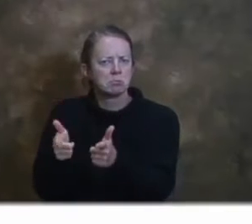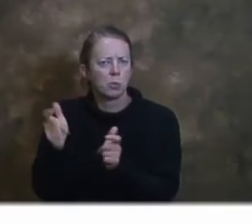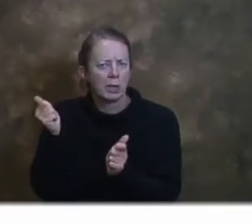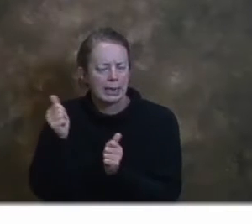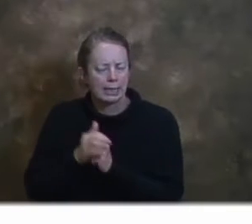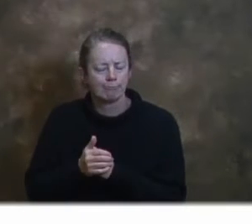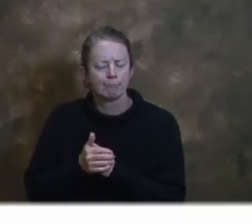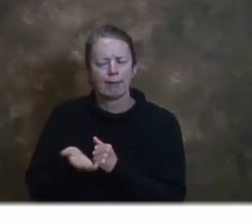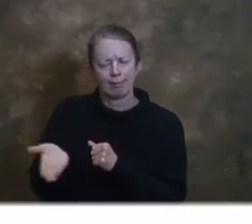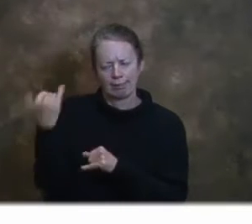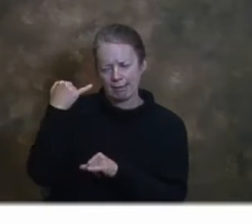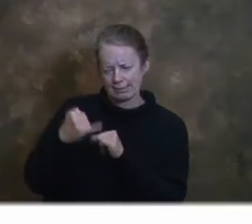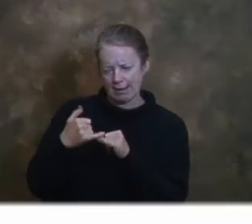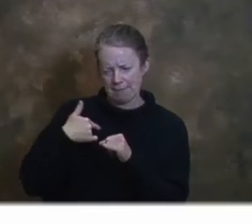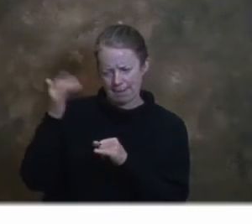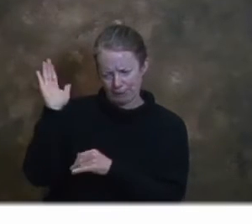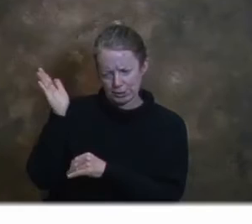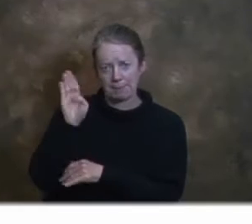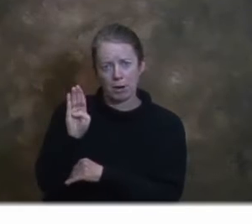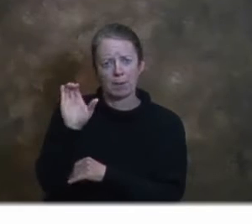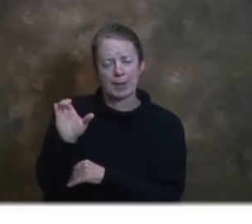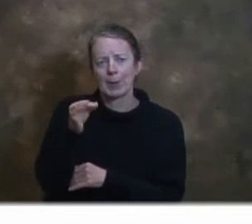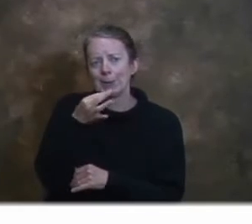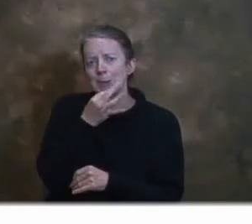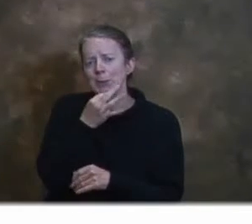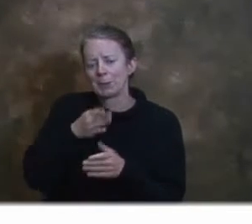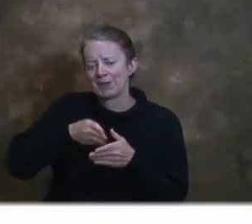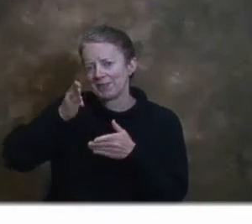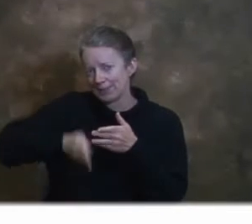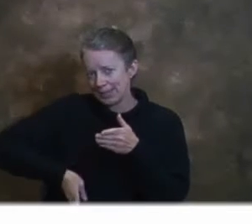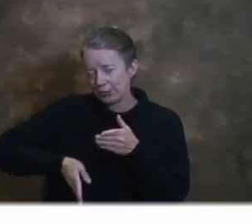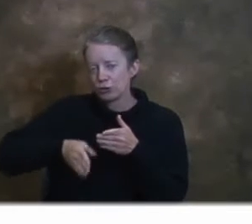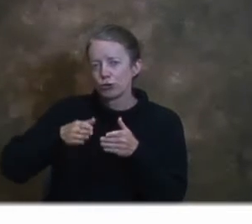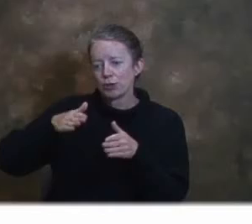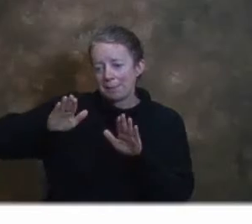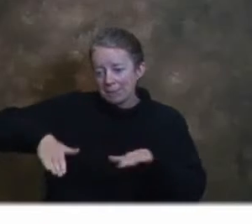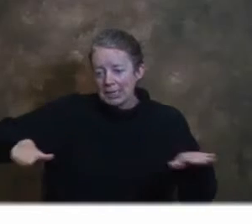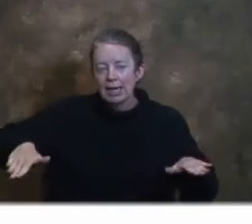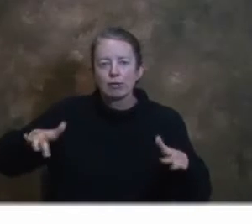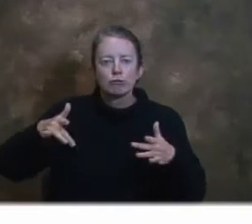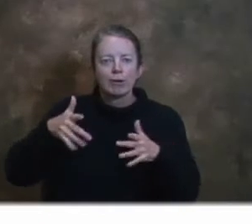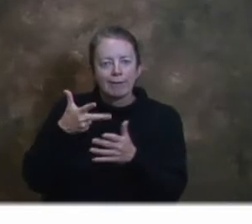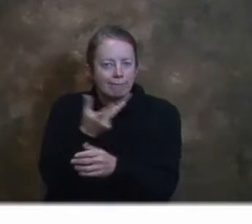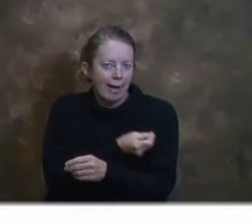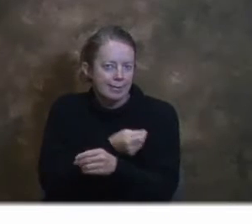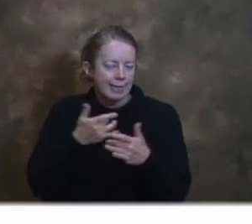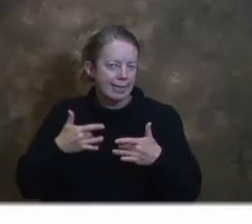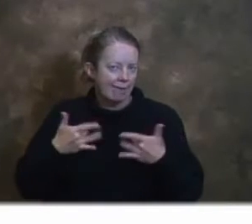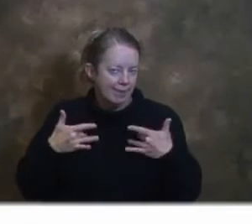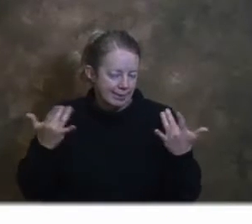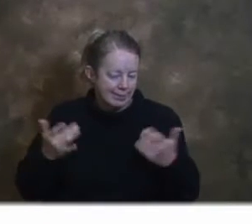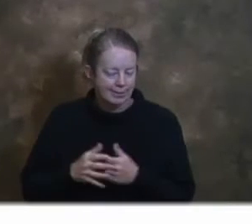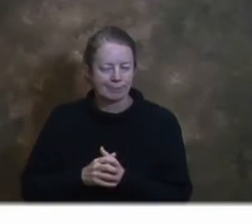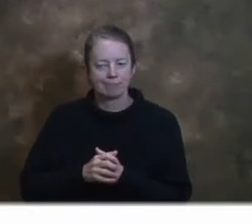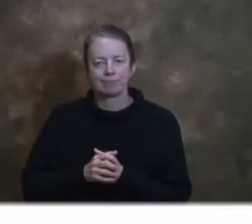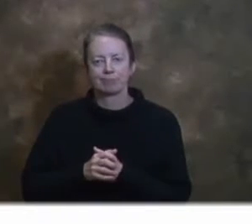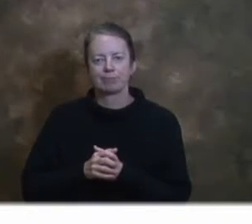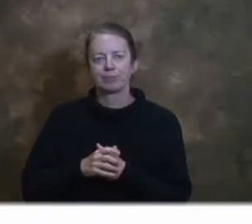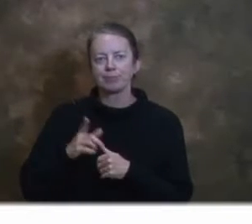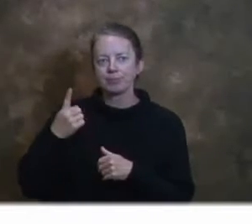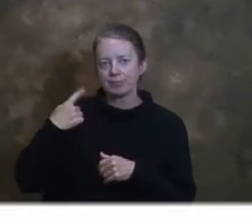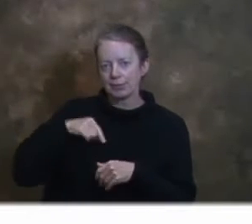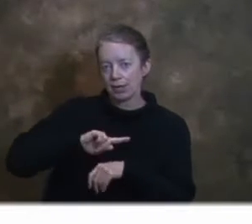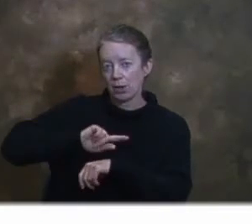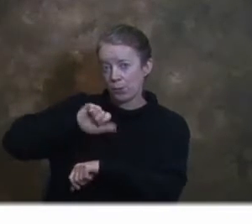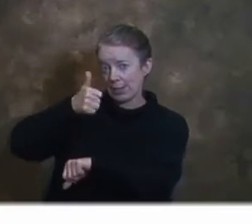presented, Buncombe County was getting ready to wrap up our pediatric vaccine events. And we completed our Saturday at